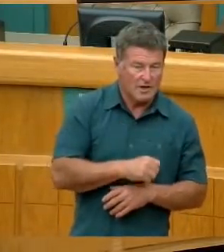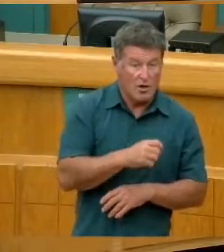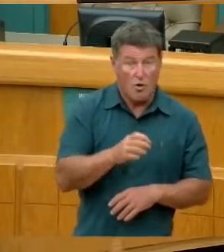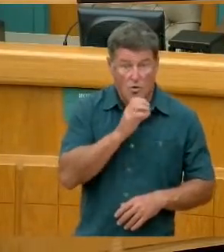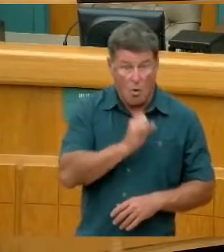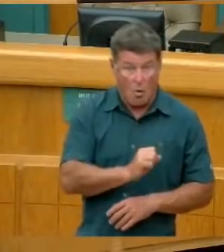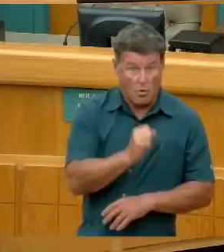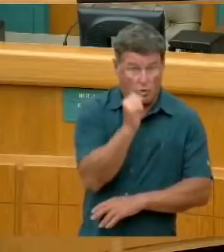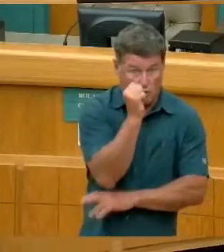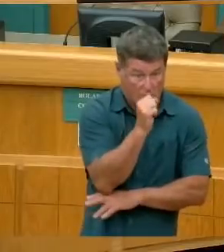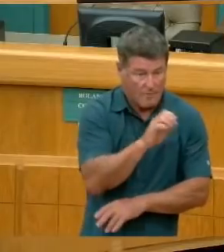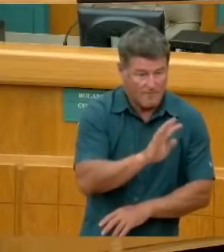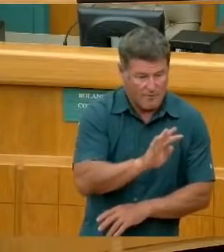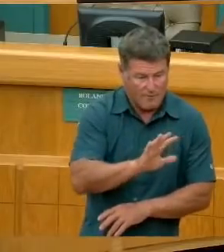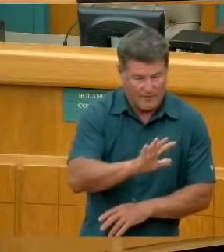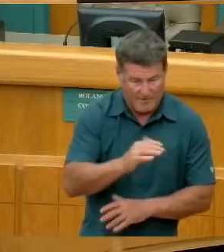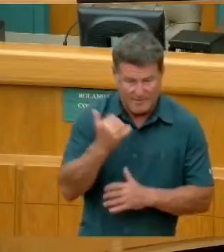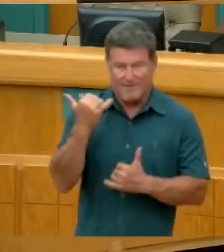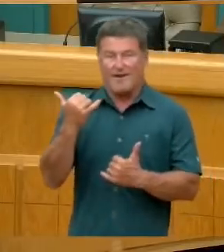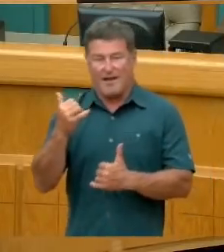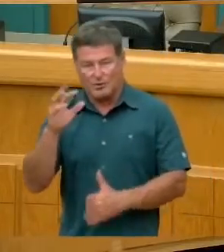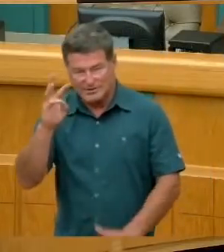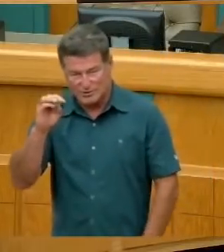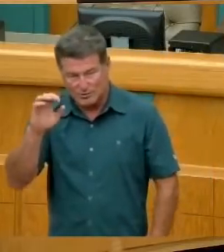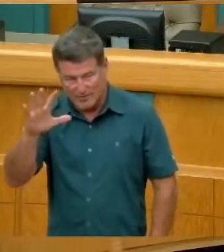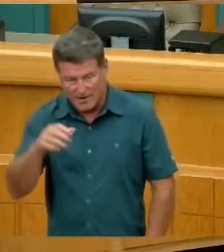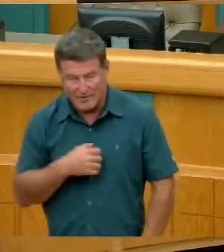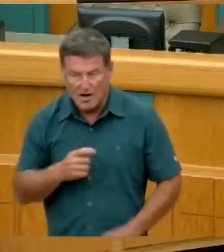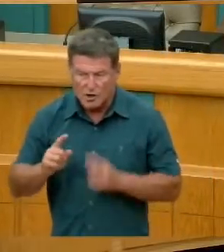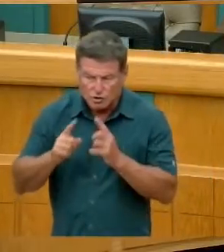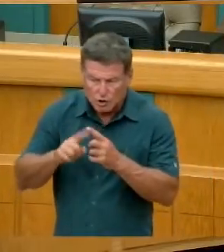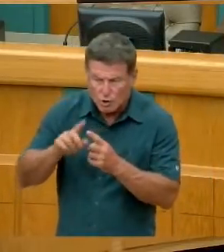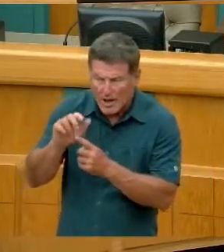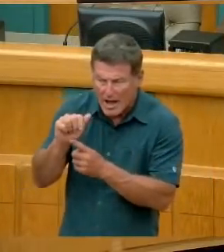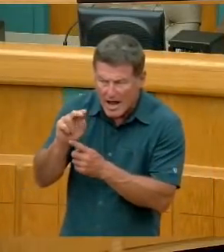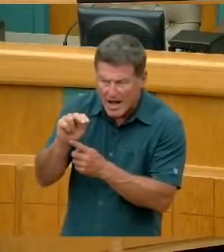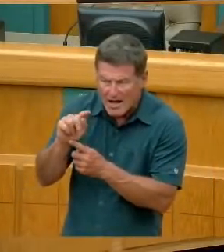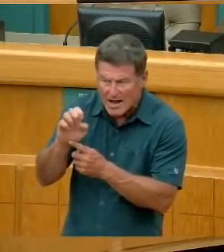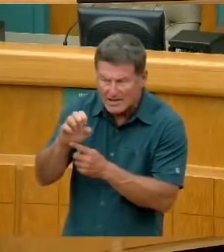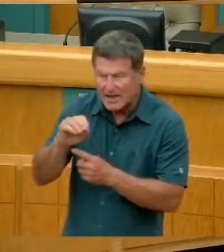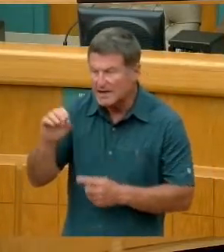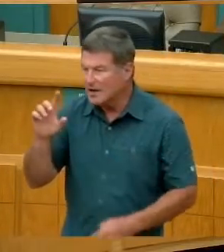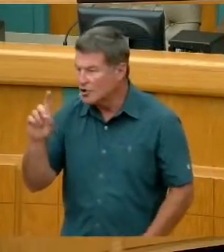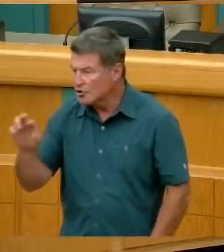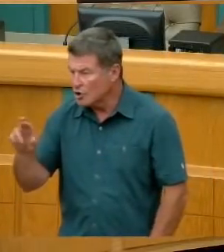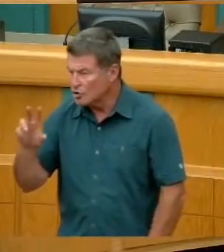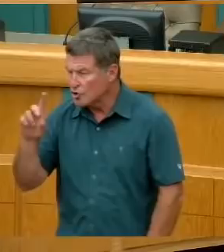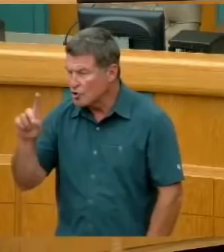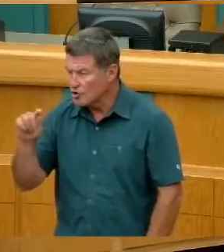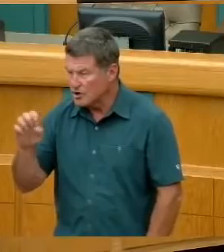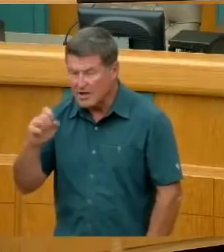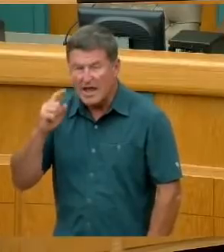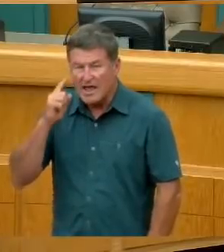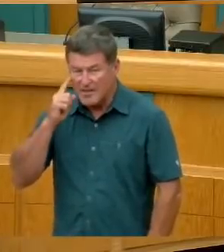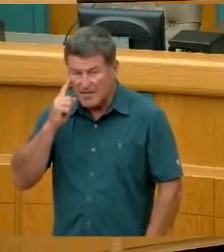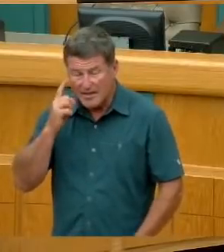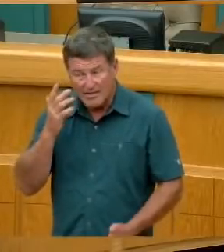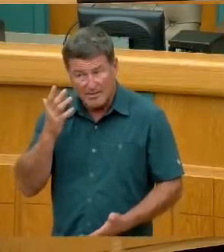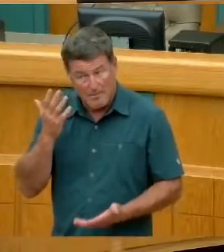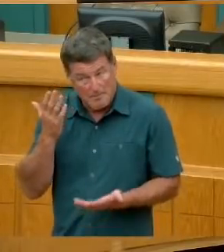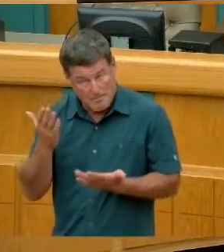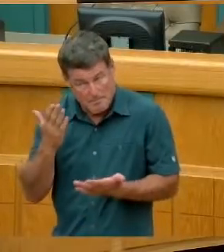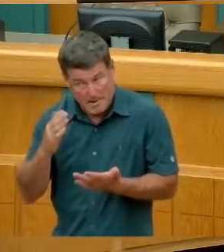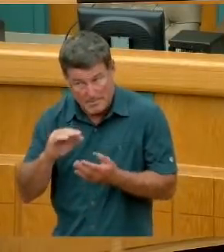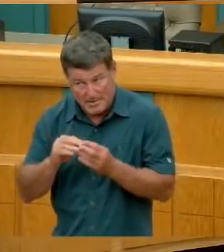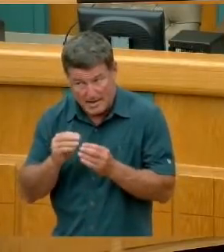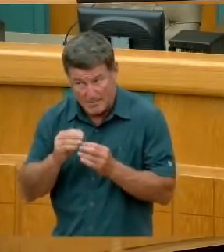had of 445. I was speaking with Annette and Dr. Dante, our assistant director, and there's some thoughts